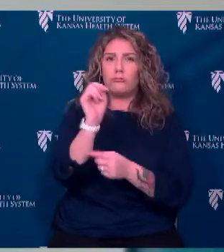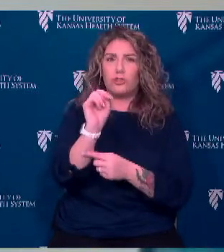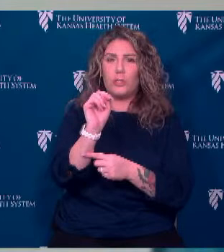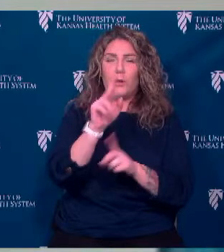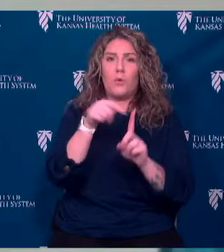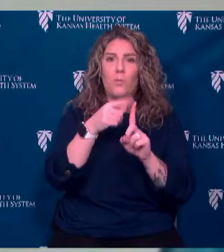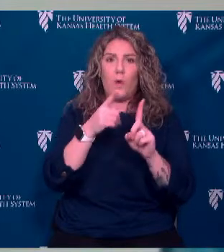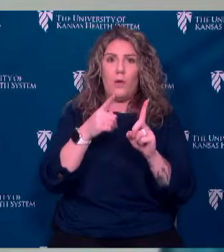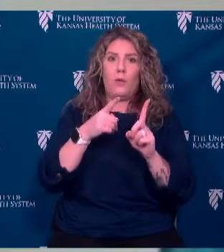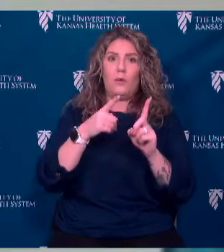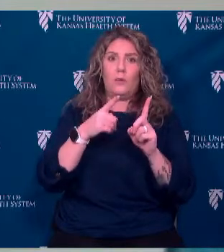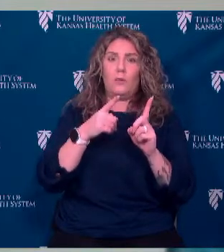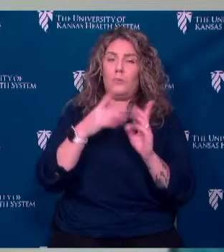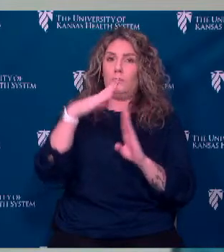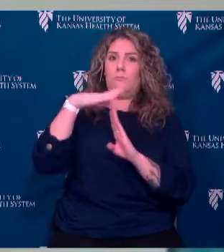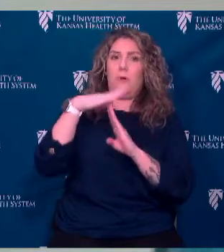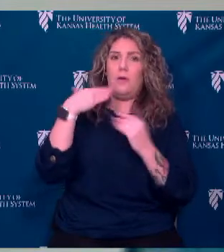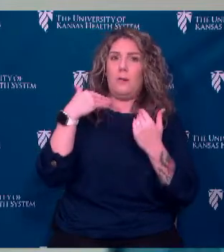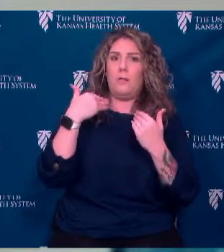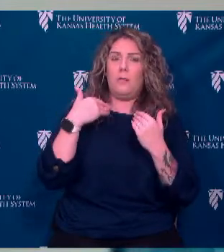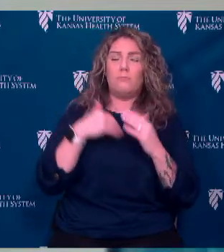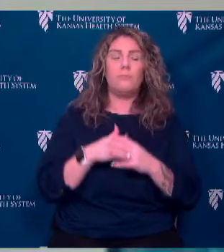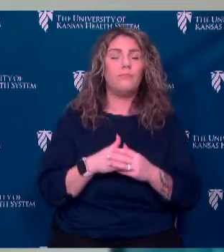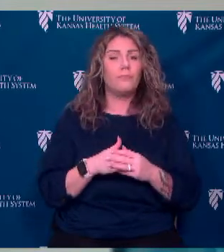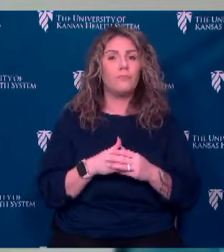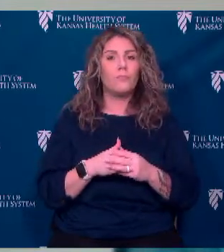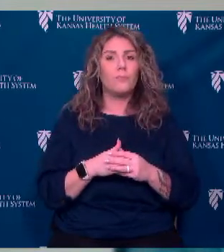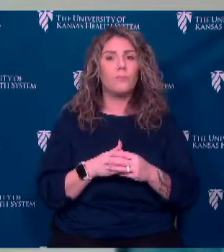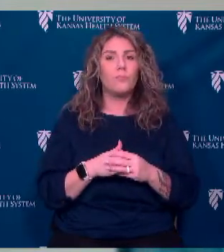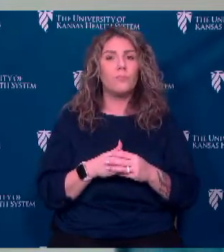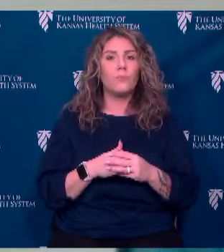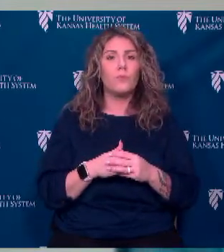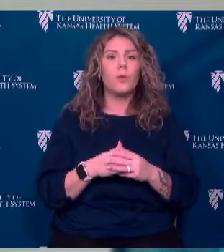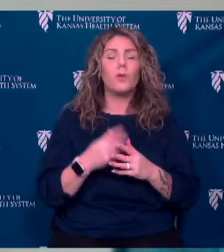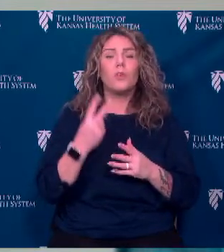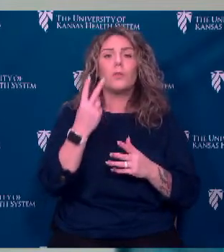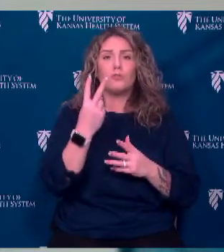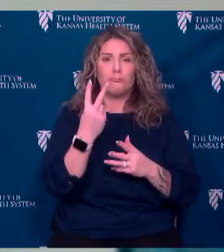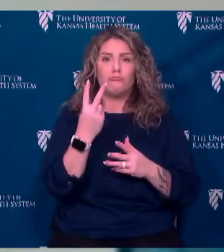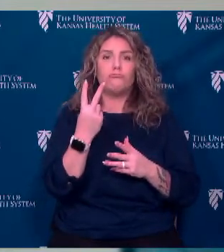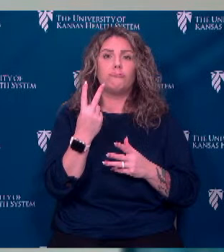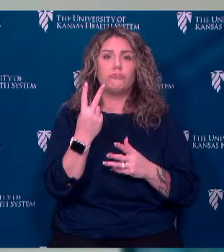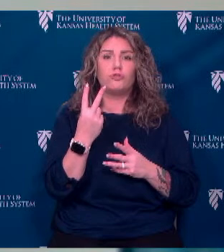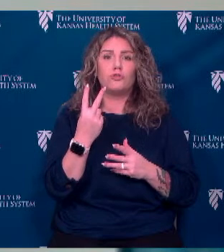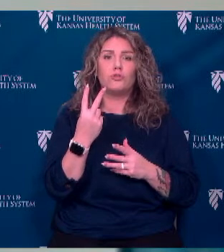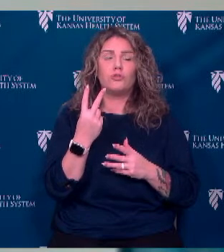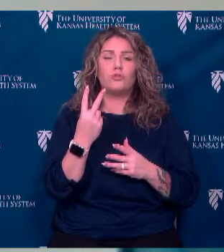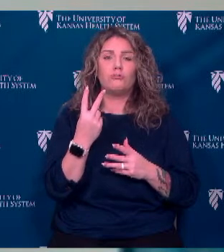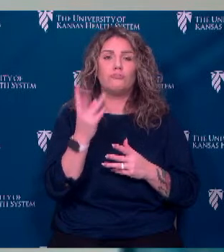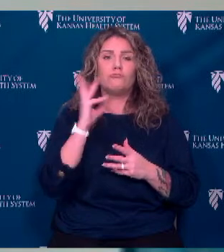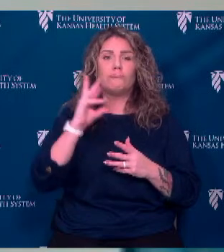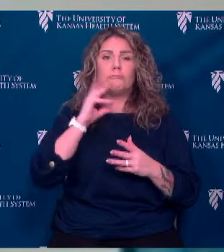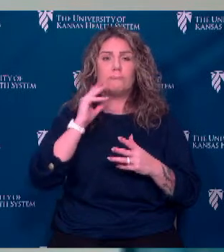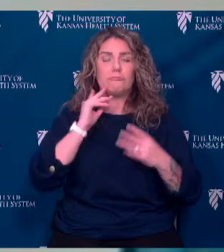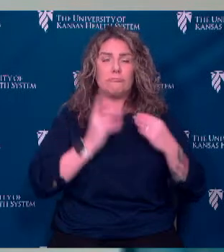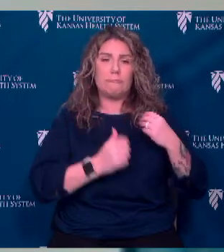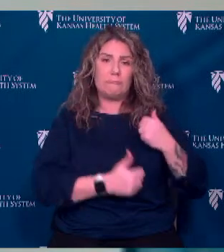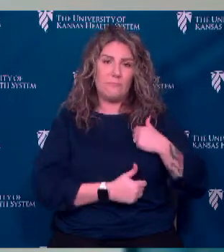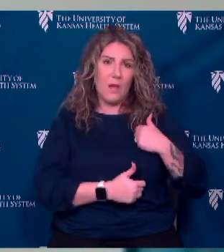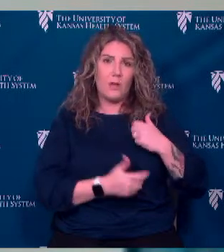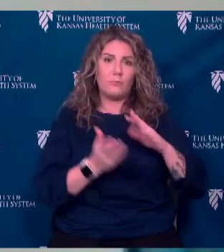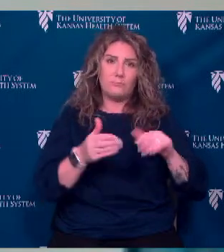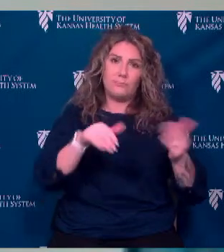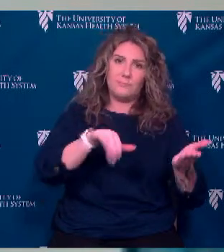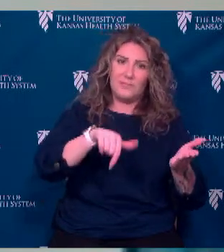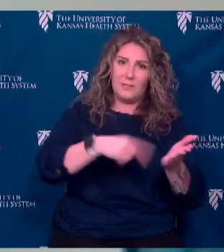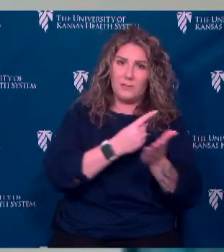peaked then. We did lose 2 veterans to COVID this week. So that's 2 deaths